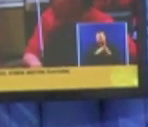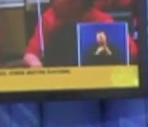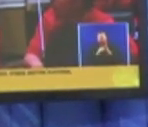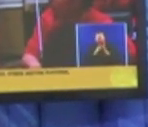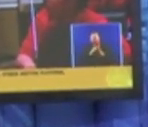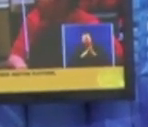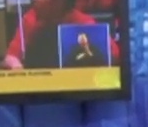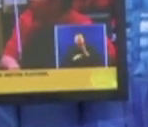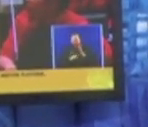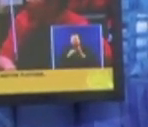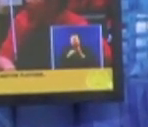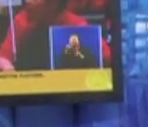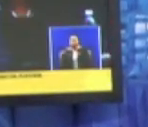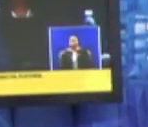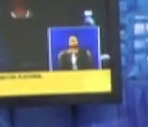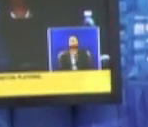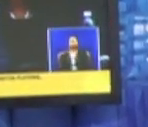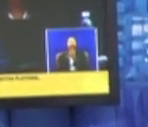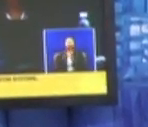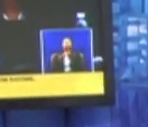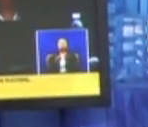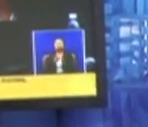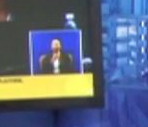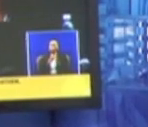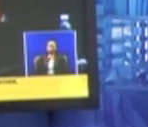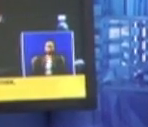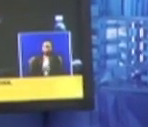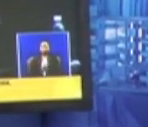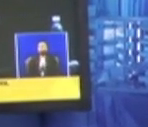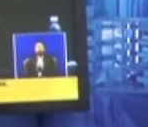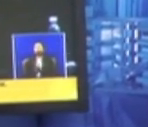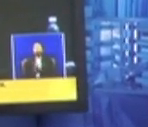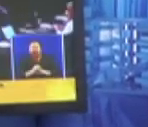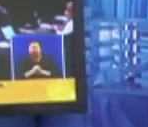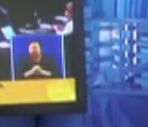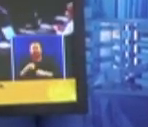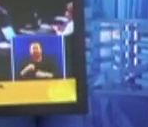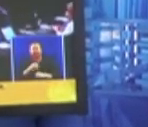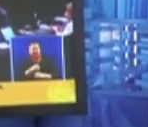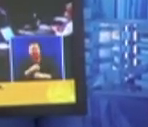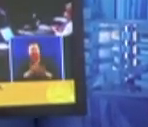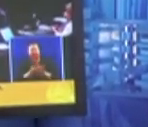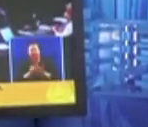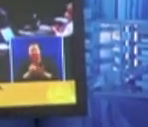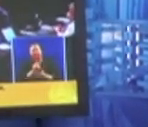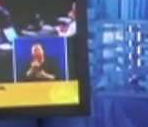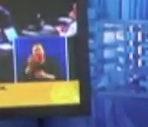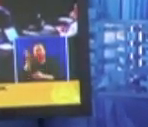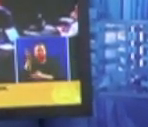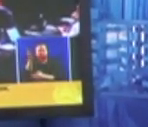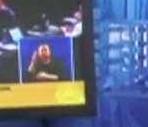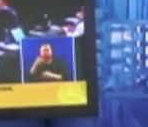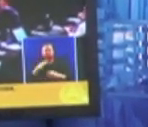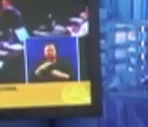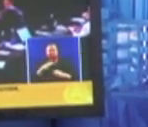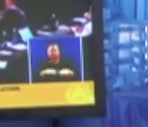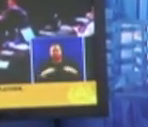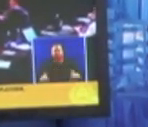answer, that he's running away from the story. I think it's timing for him, rather.